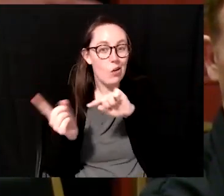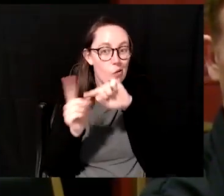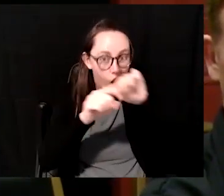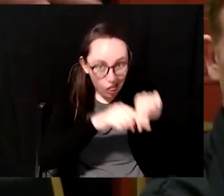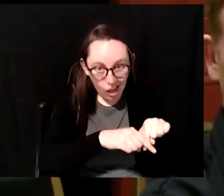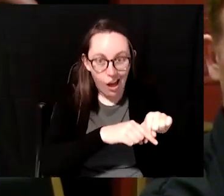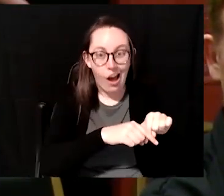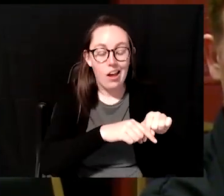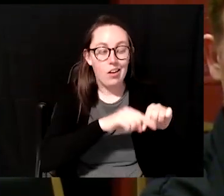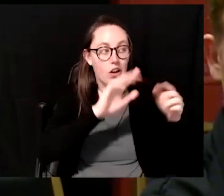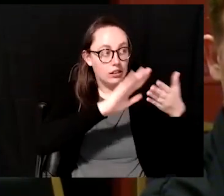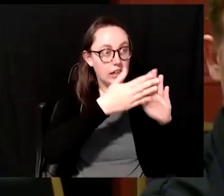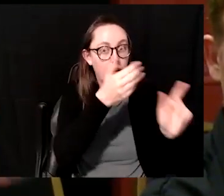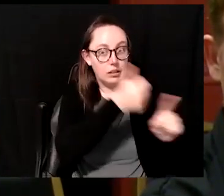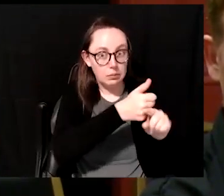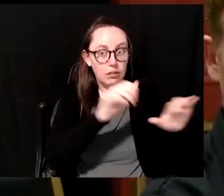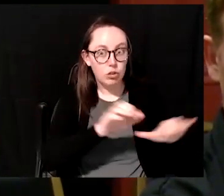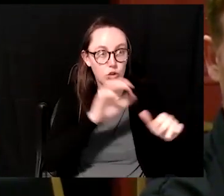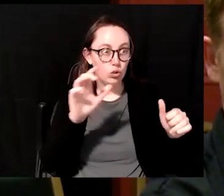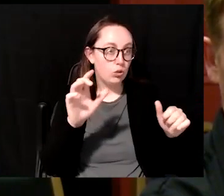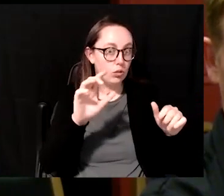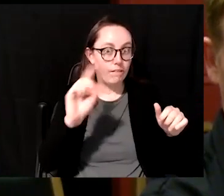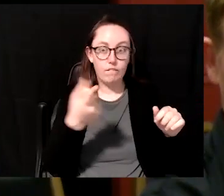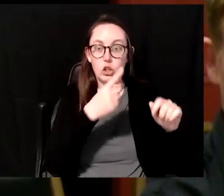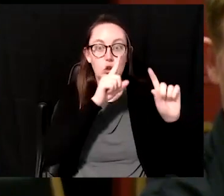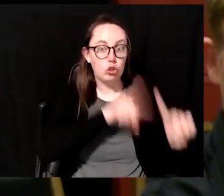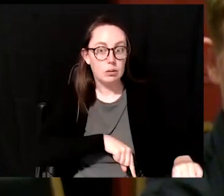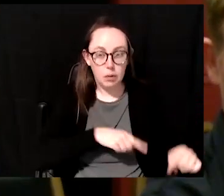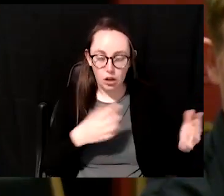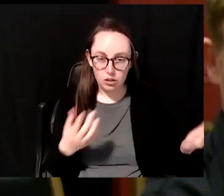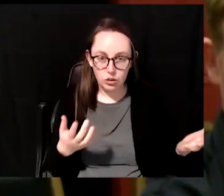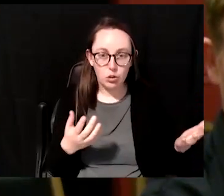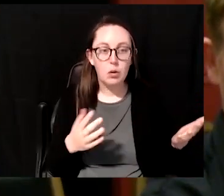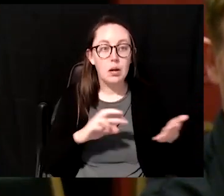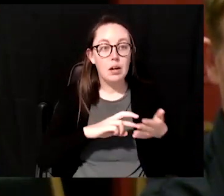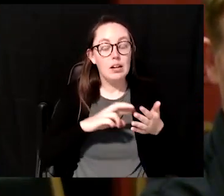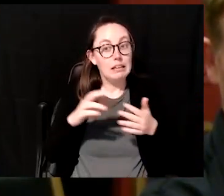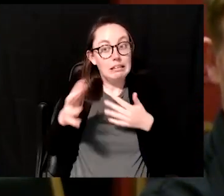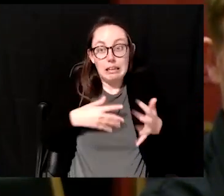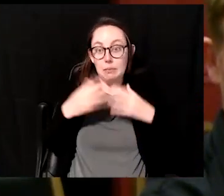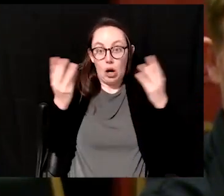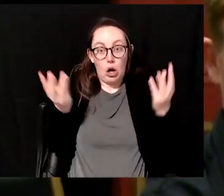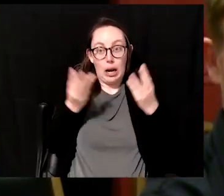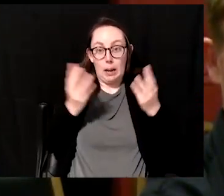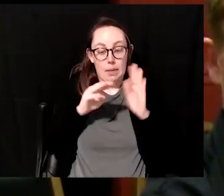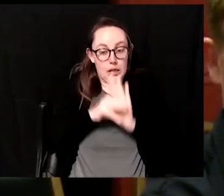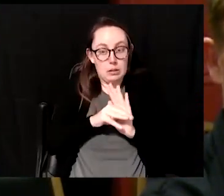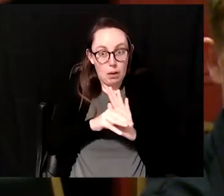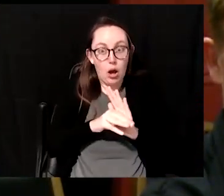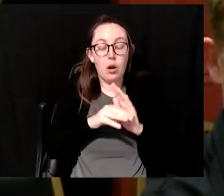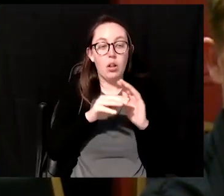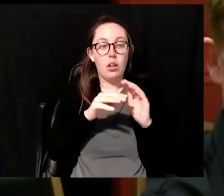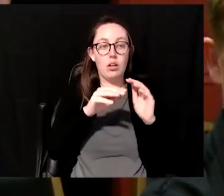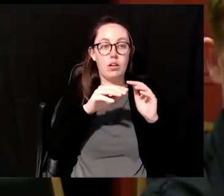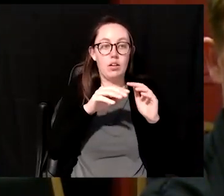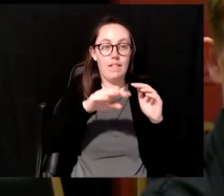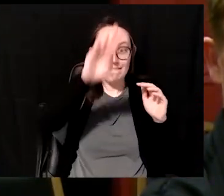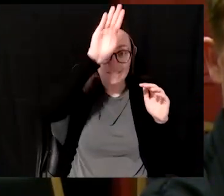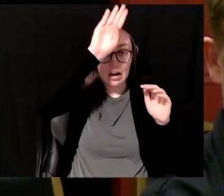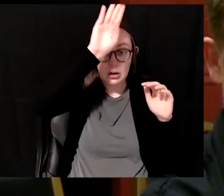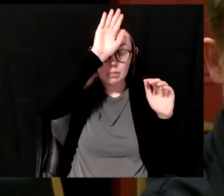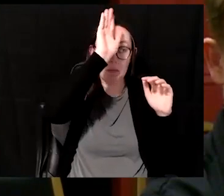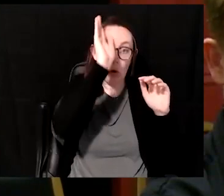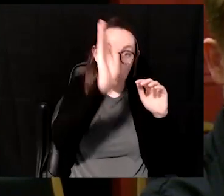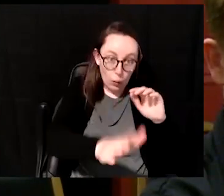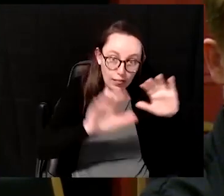ambulance model you go with the fire department's going to be doing First Response and we need these three other three people regardless